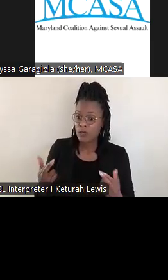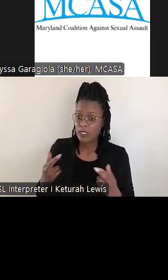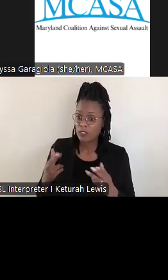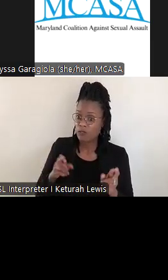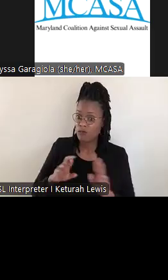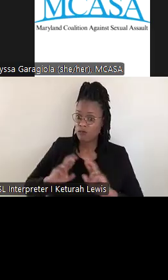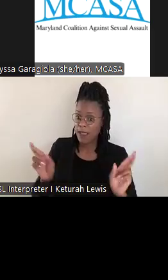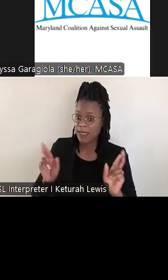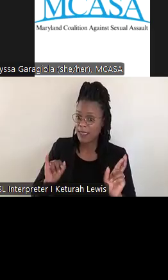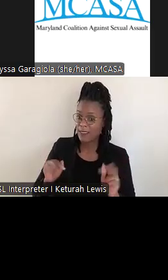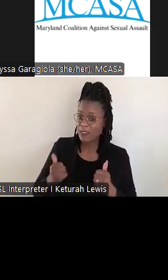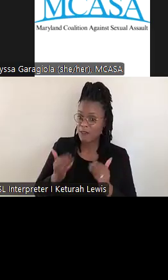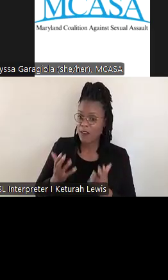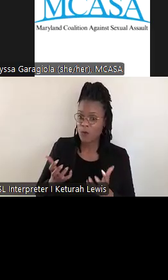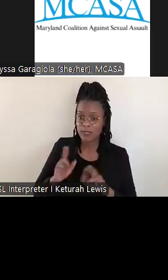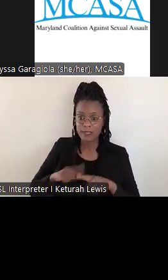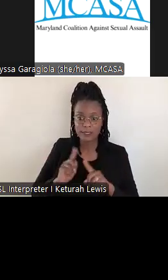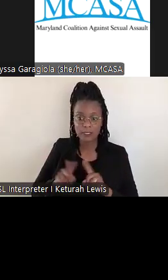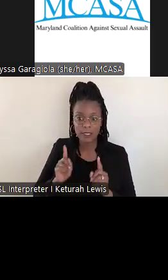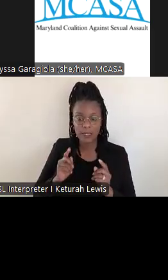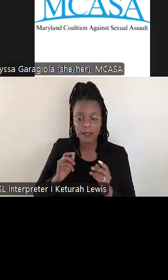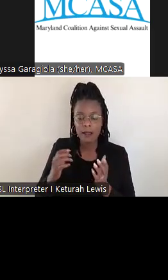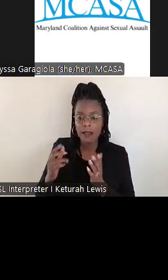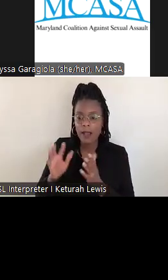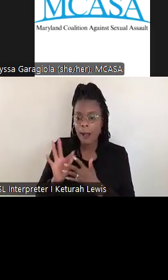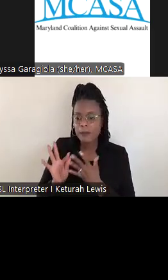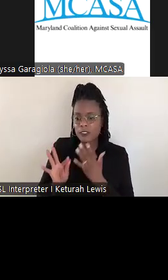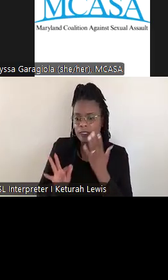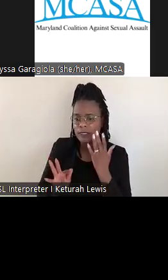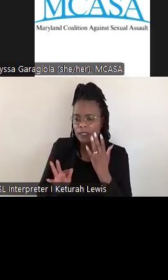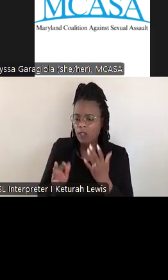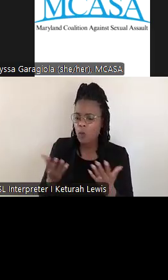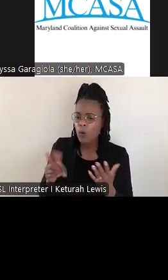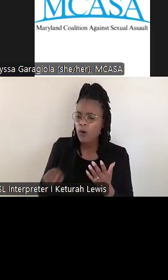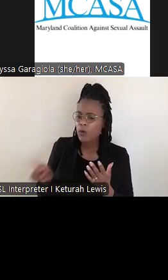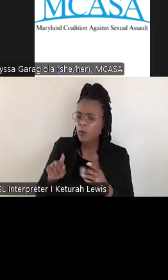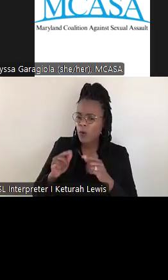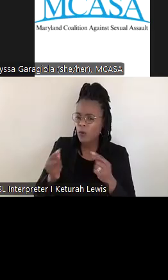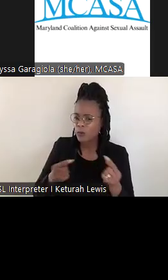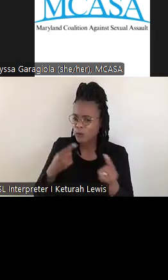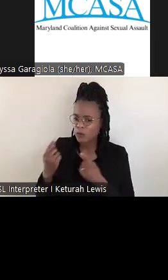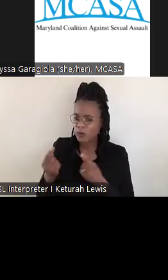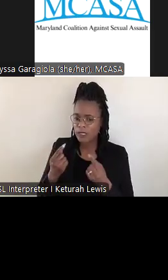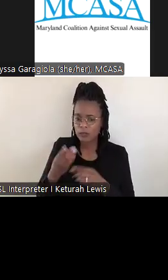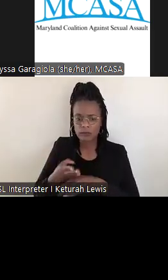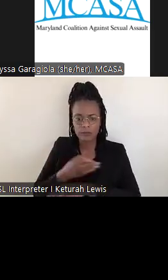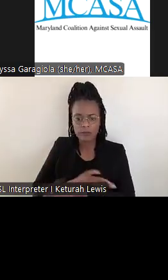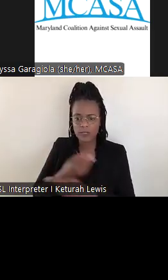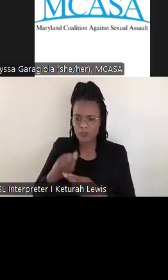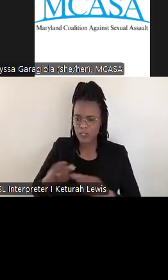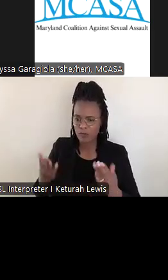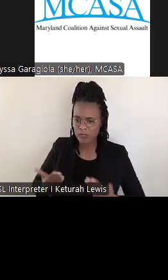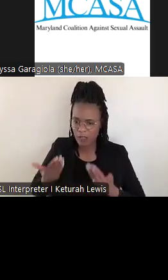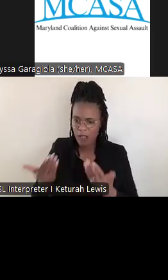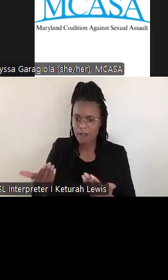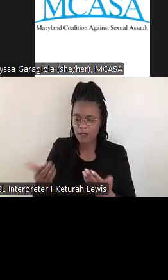wants different options. So what are you doing at that individual level to enhance the resources that you offer? You want to